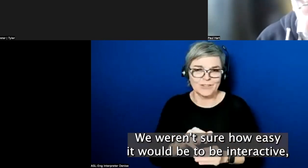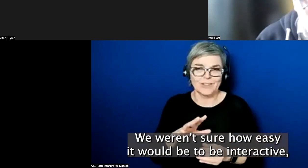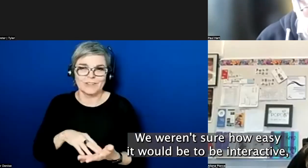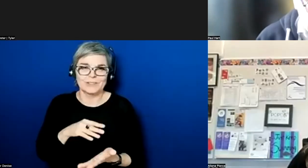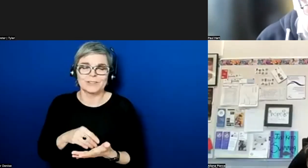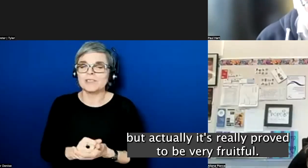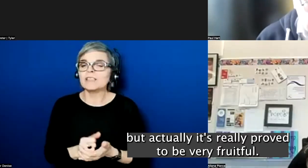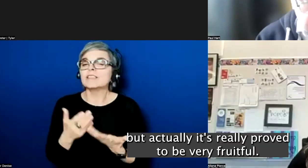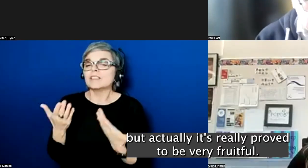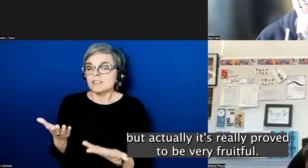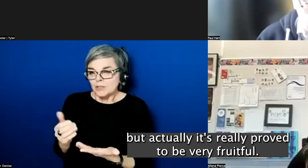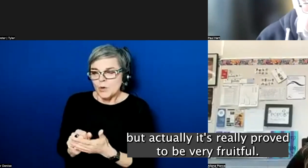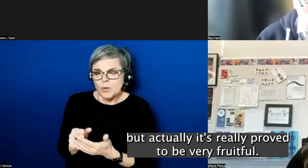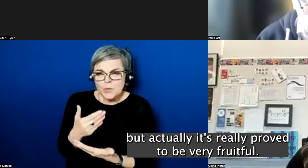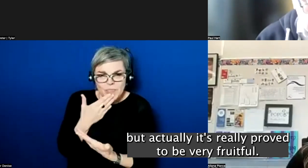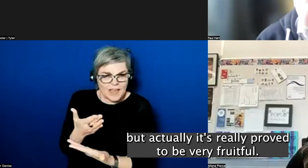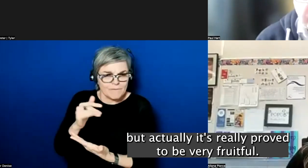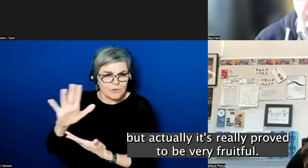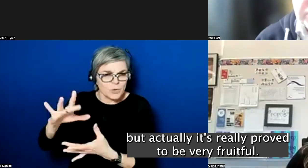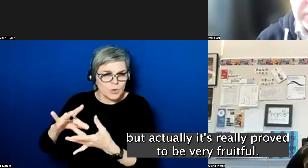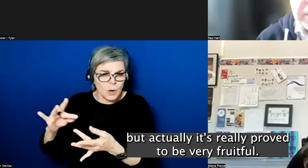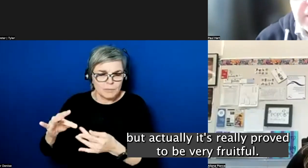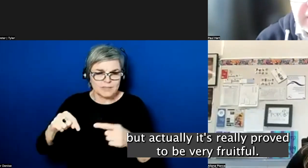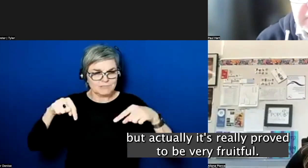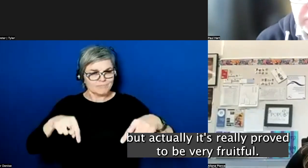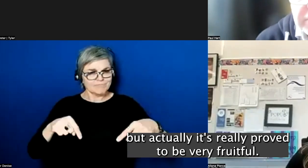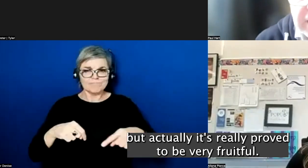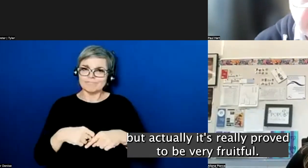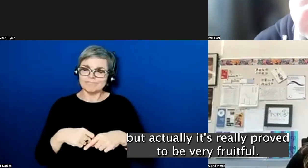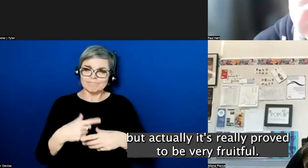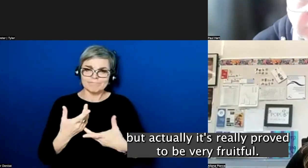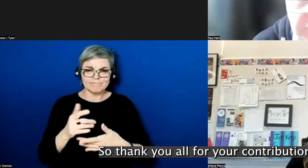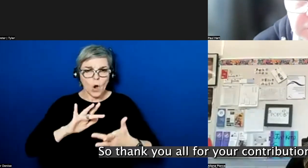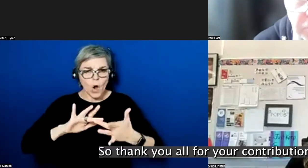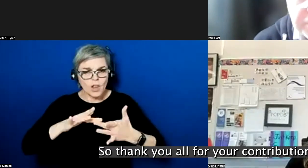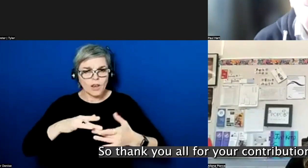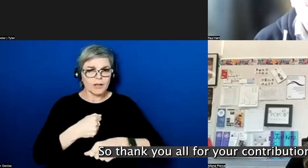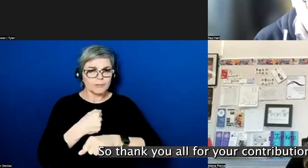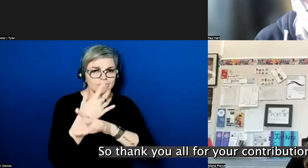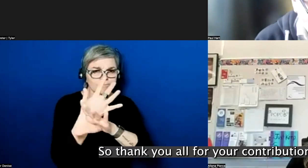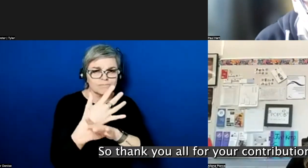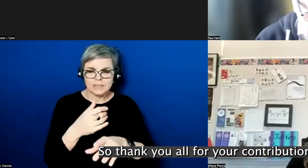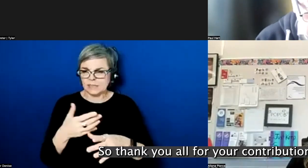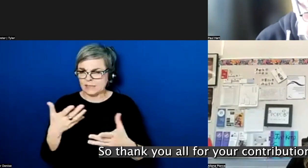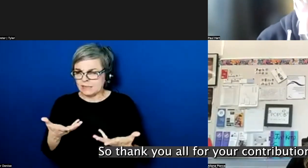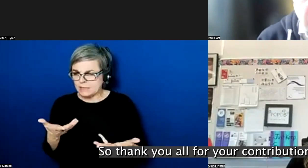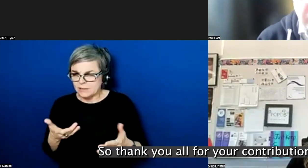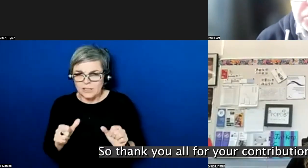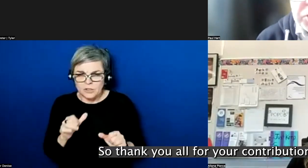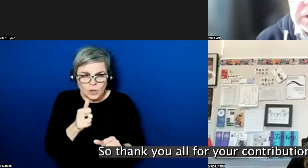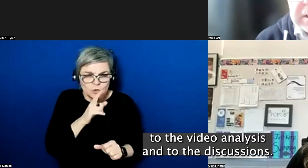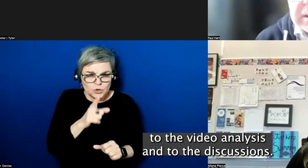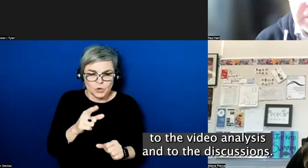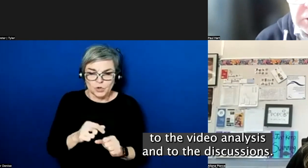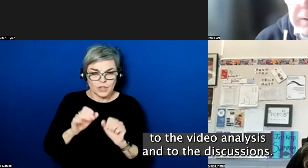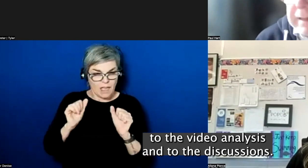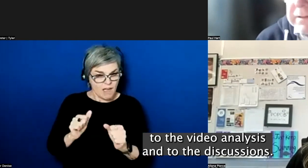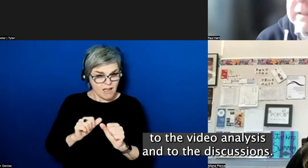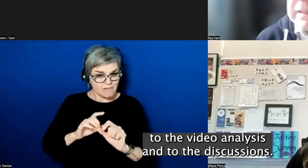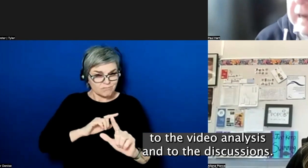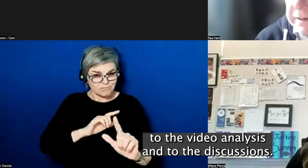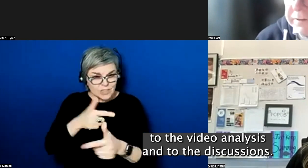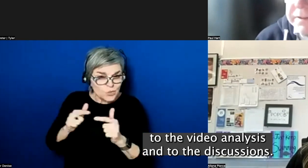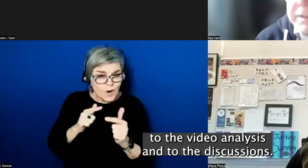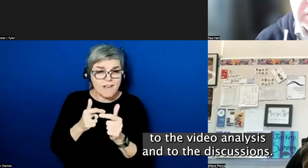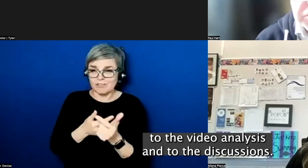to be interactive, but actually it's really proved to be very fruitful. So thank you all for your contributions to the video